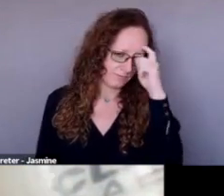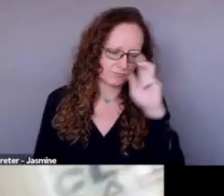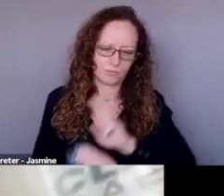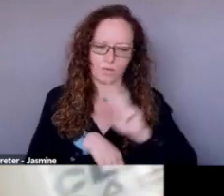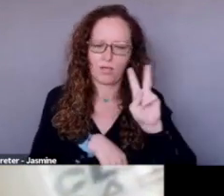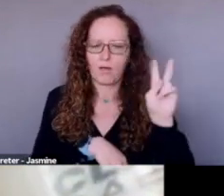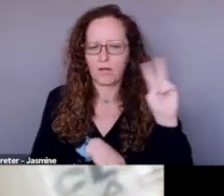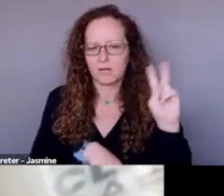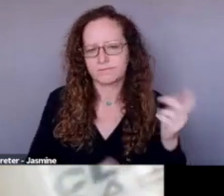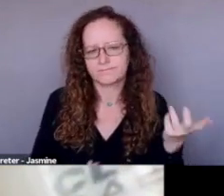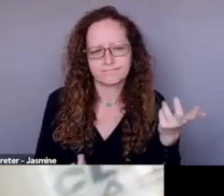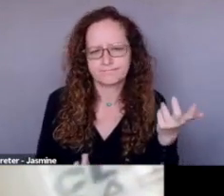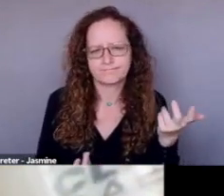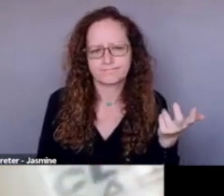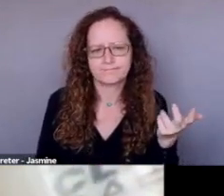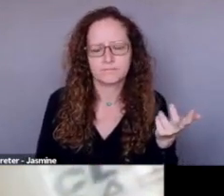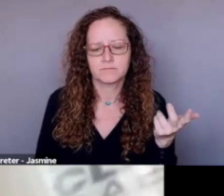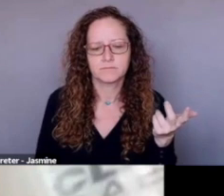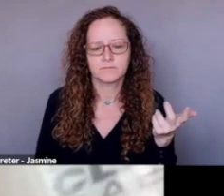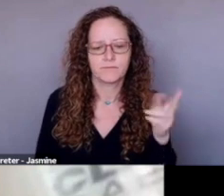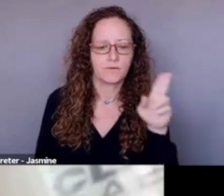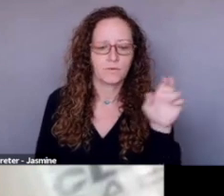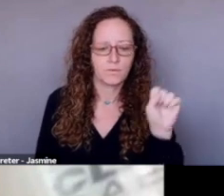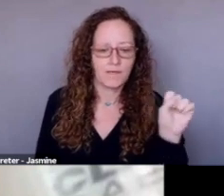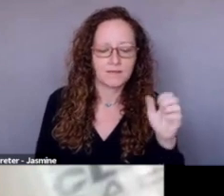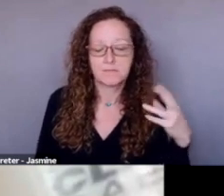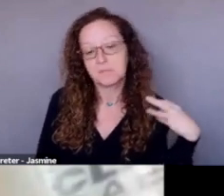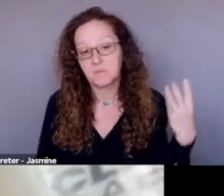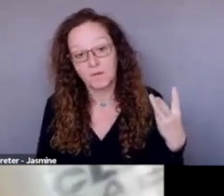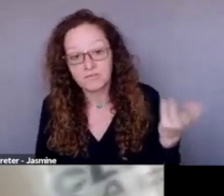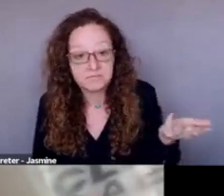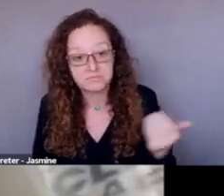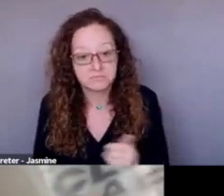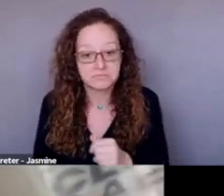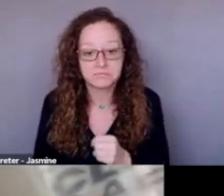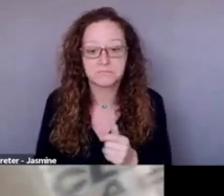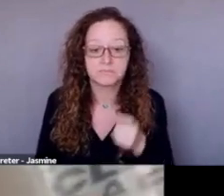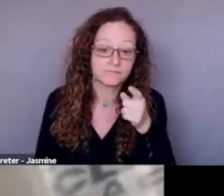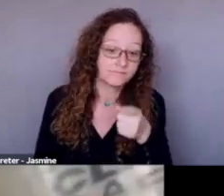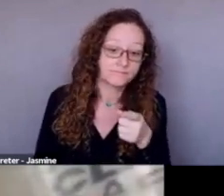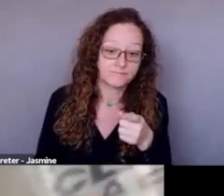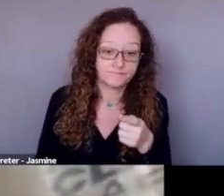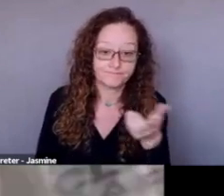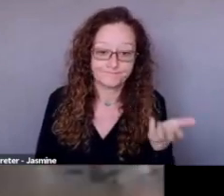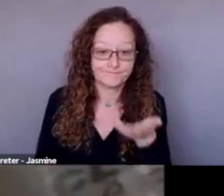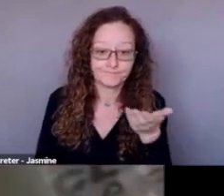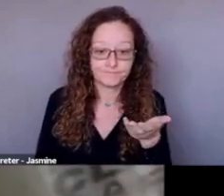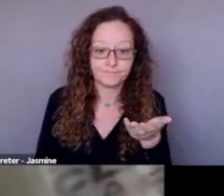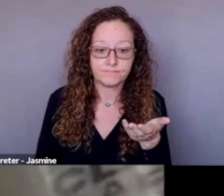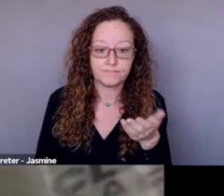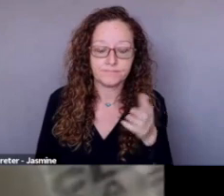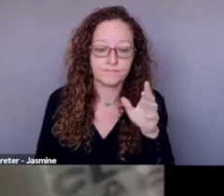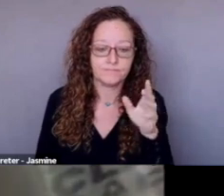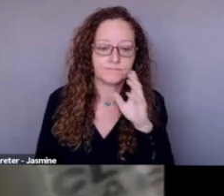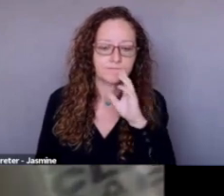2 o'clock. It's in the US, maybe Washington. But here it is. I'm doing the digital